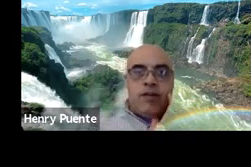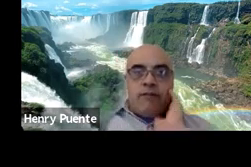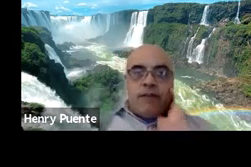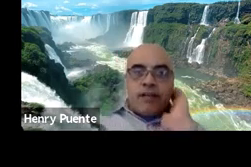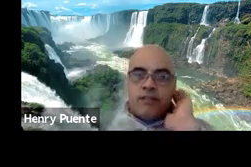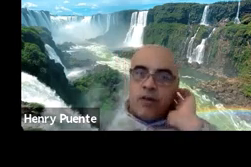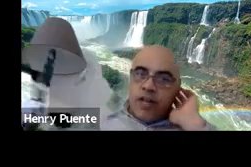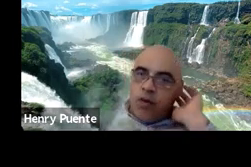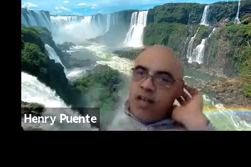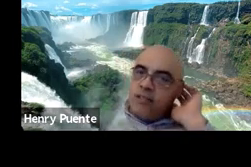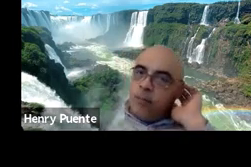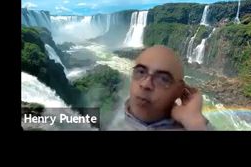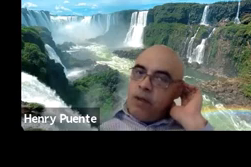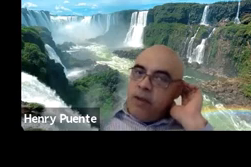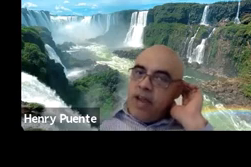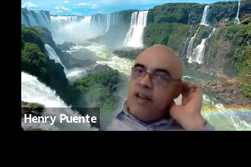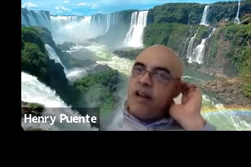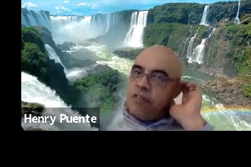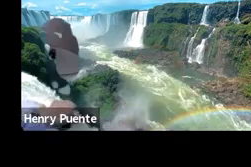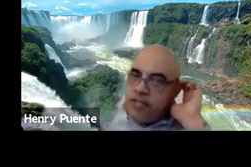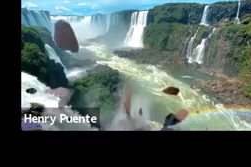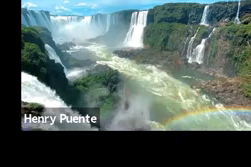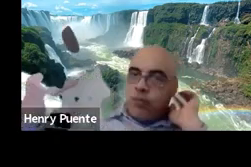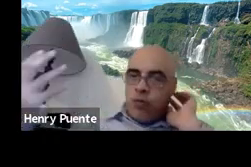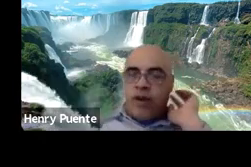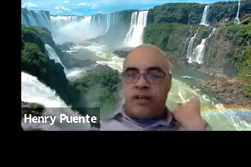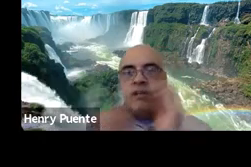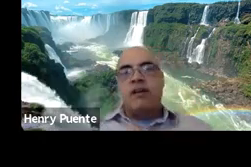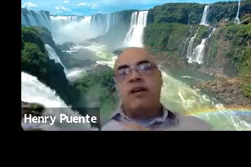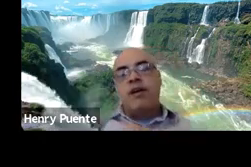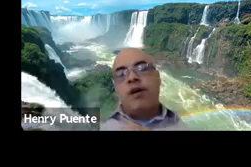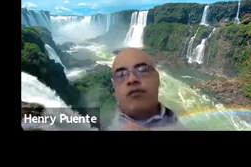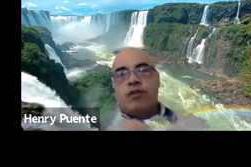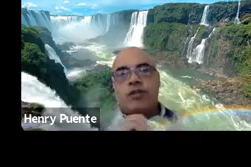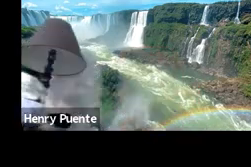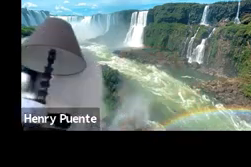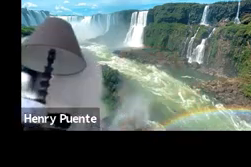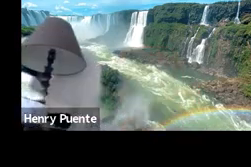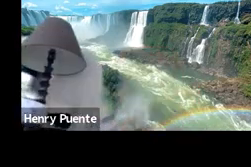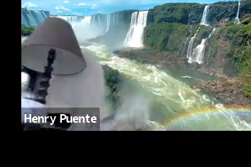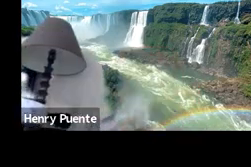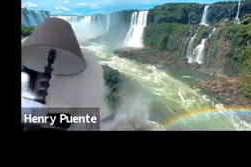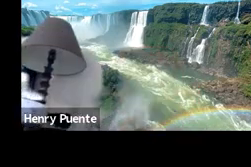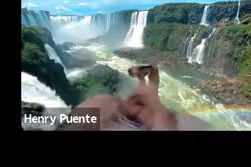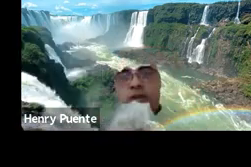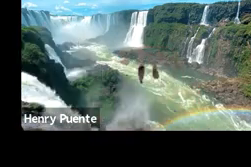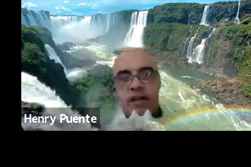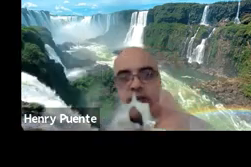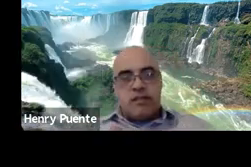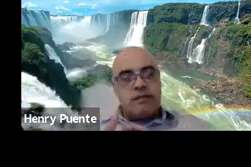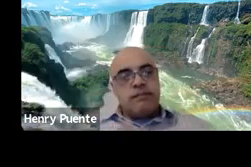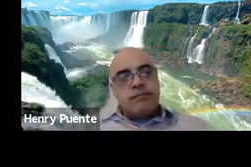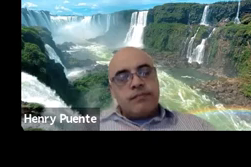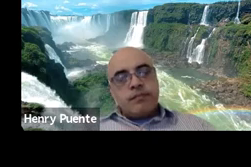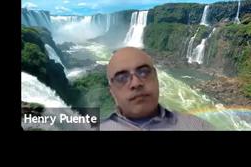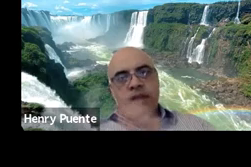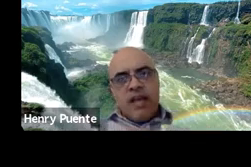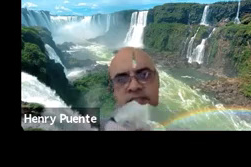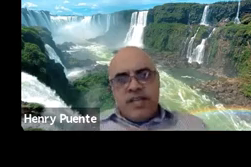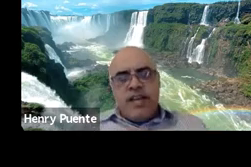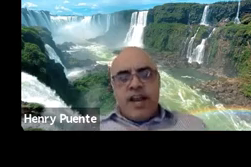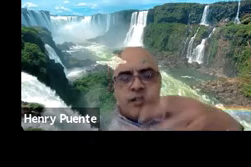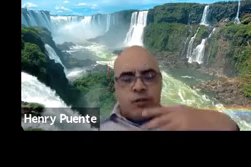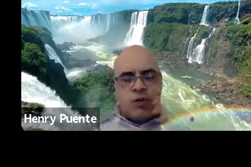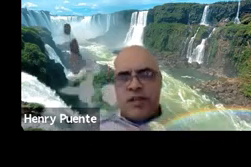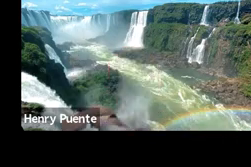It was pretty graphic. And so, anyways, the point being, and I think the teacher's point for showing red asphalt when we were kids,